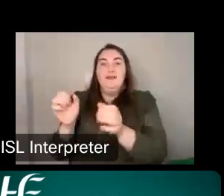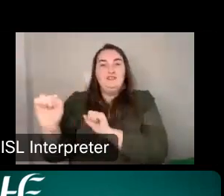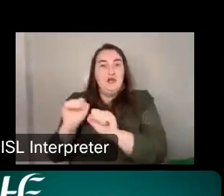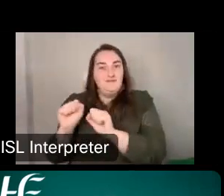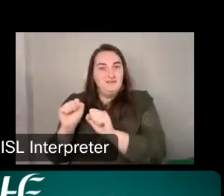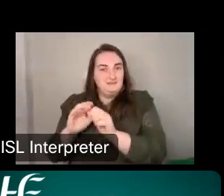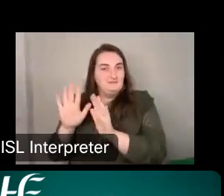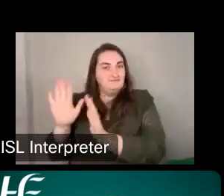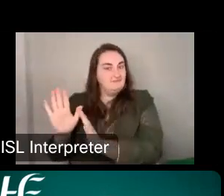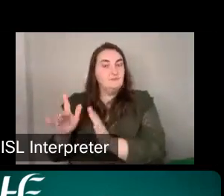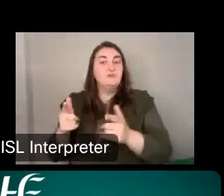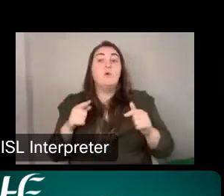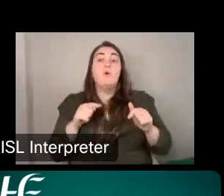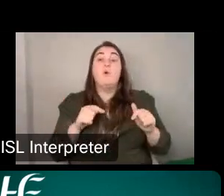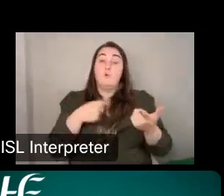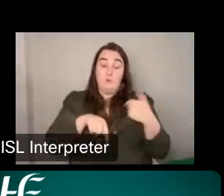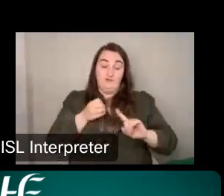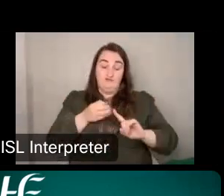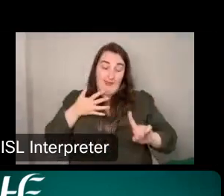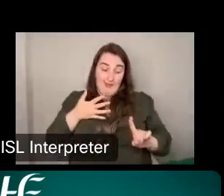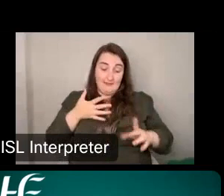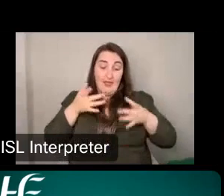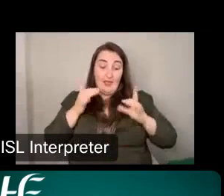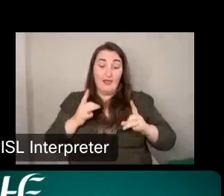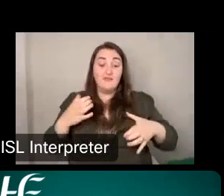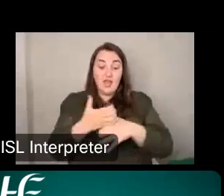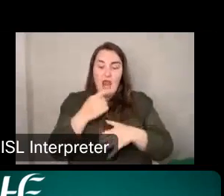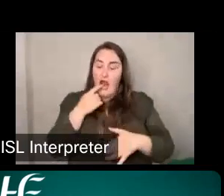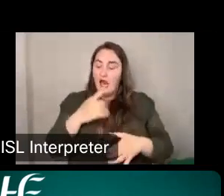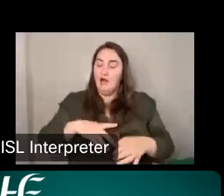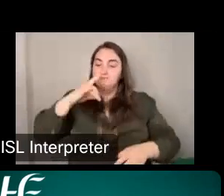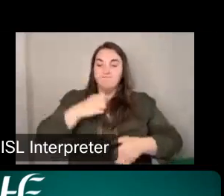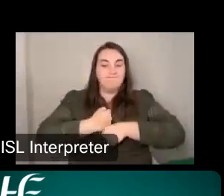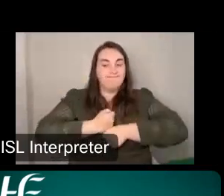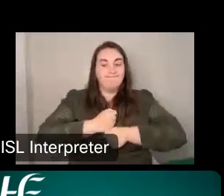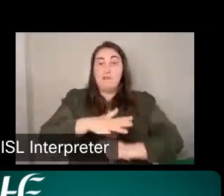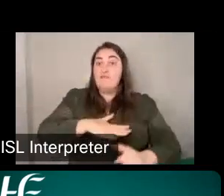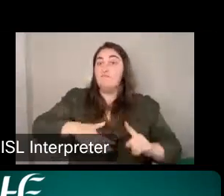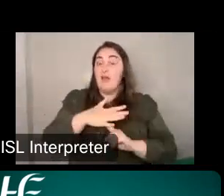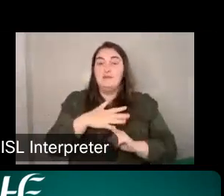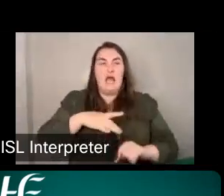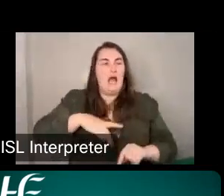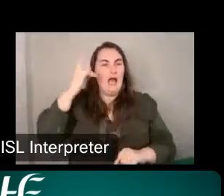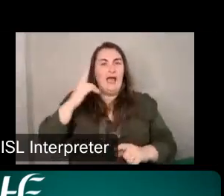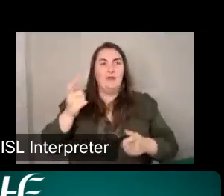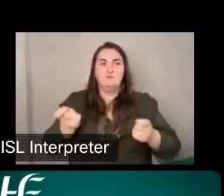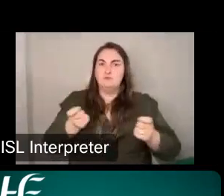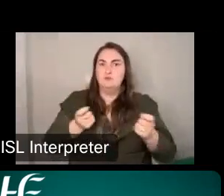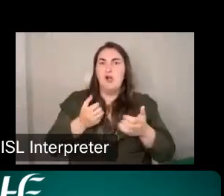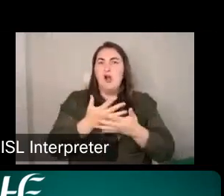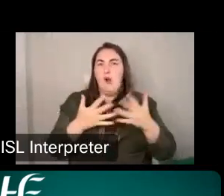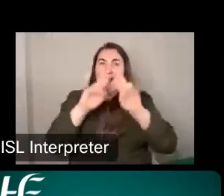So in recognition of the fact that the health sector is a high stress work environment, it's highly regulated, all the international research